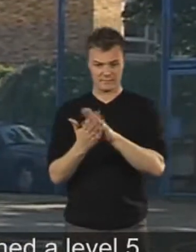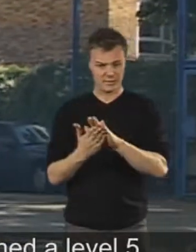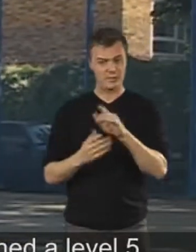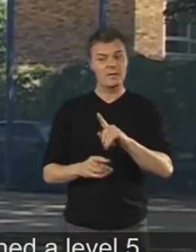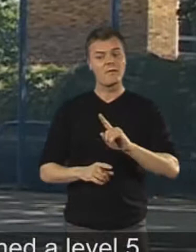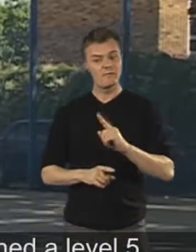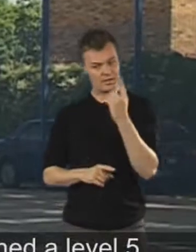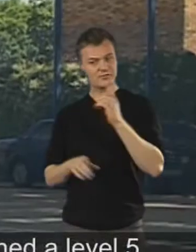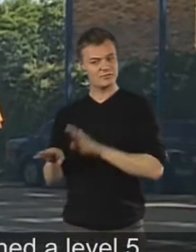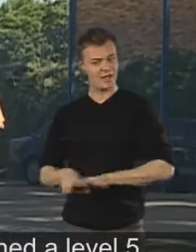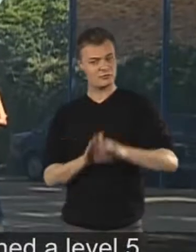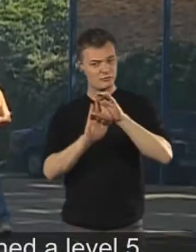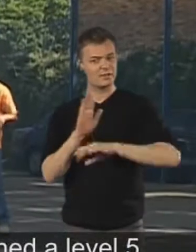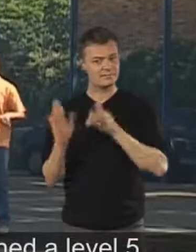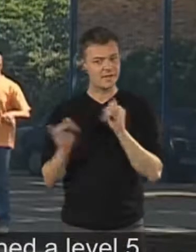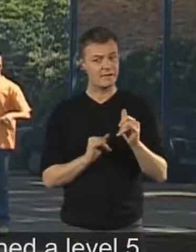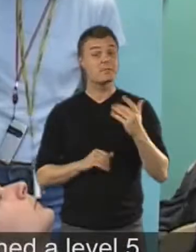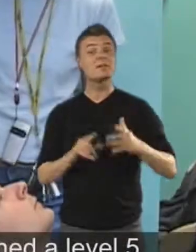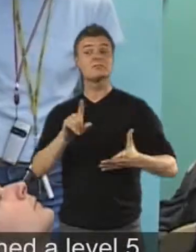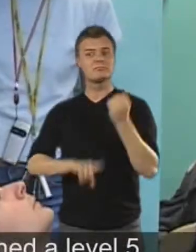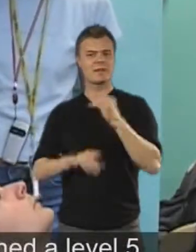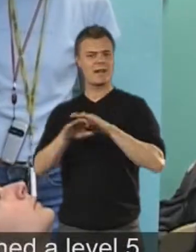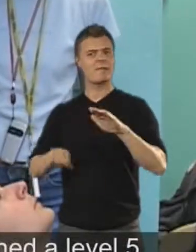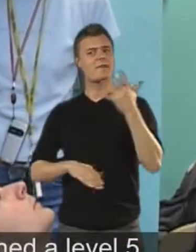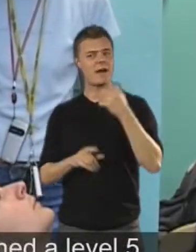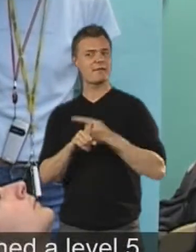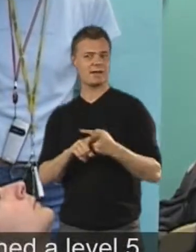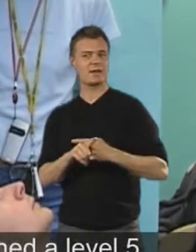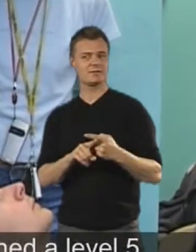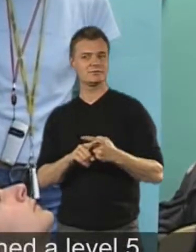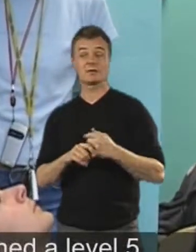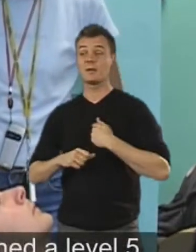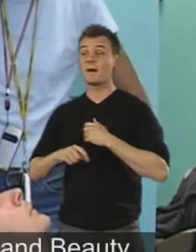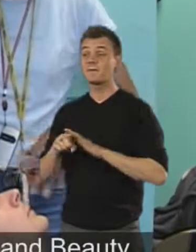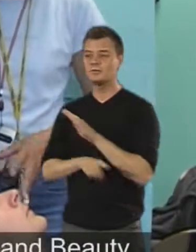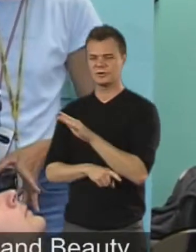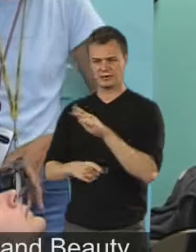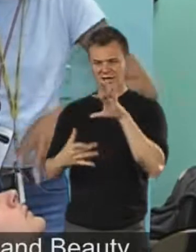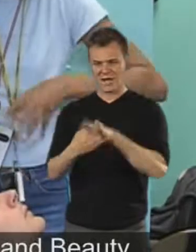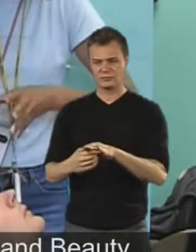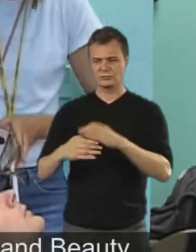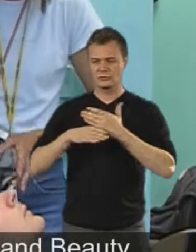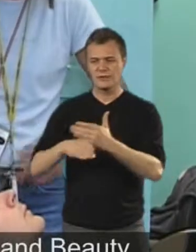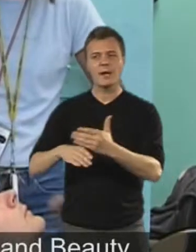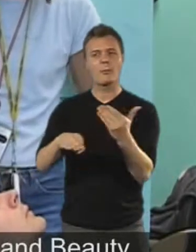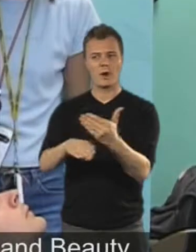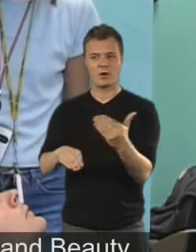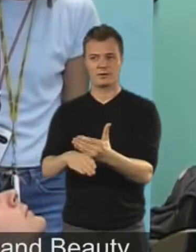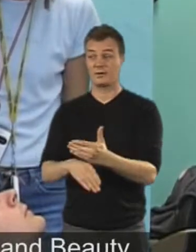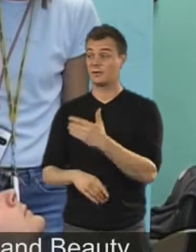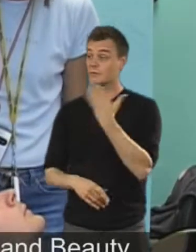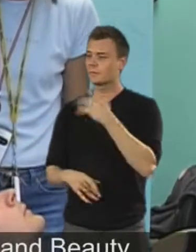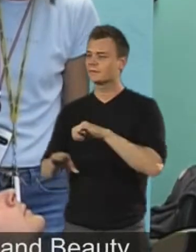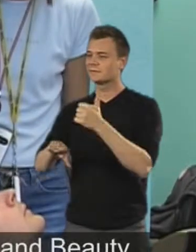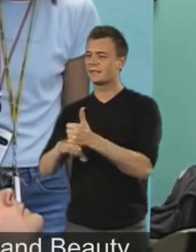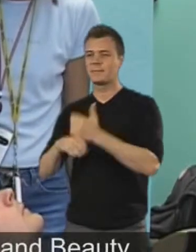He gained a level 5 in English. My Future is career and work based, and the school have set up a hair and beauty salon